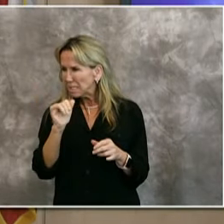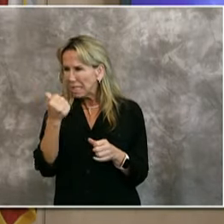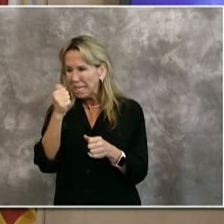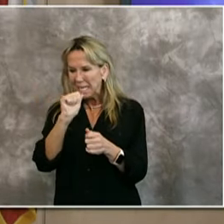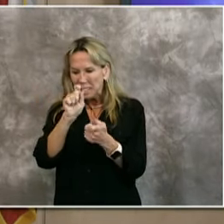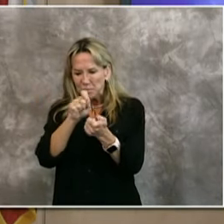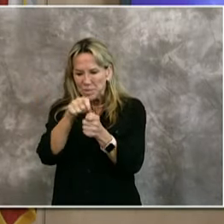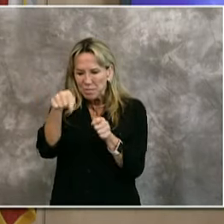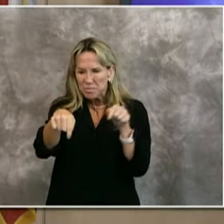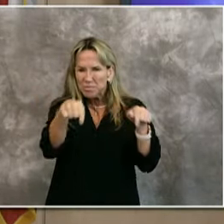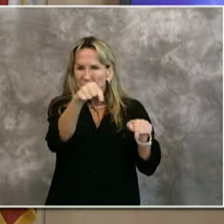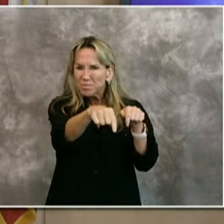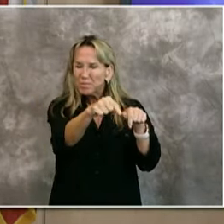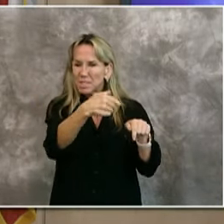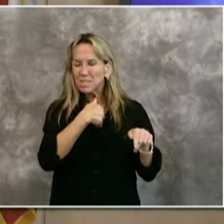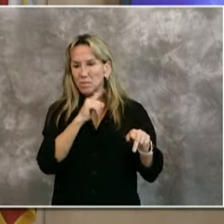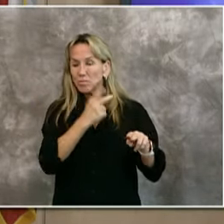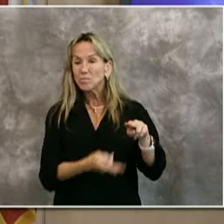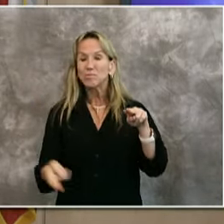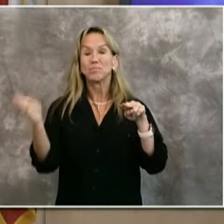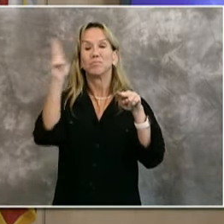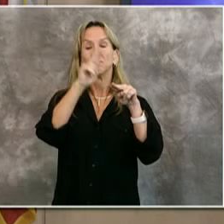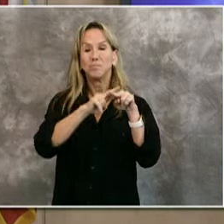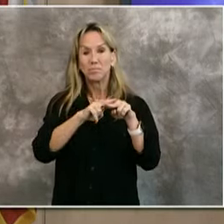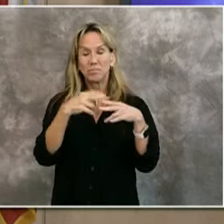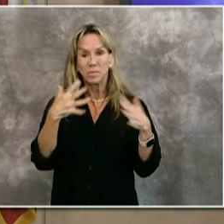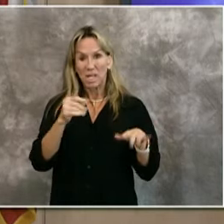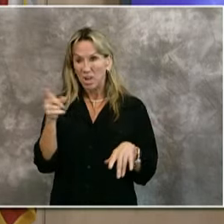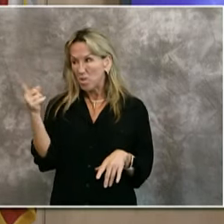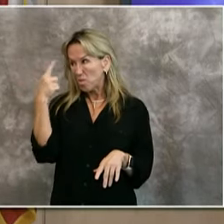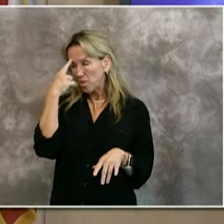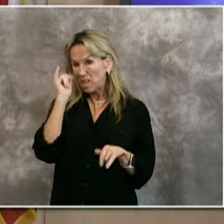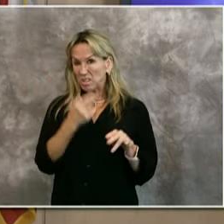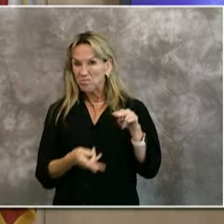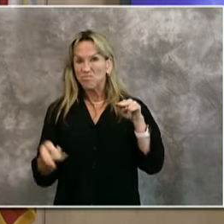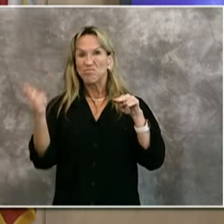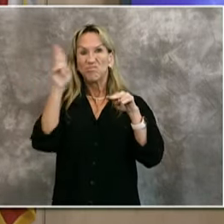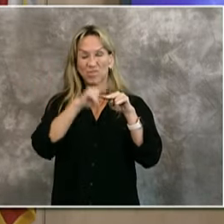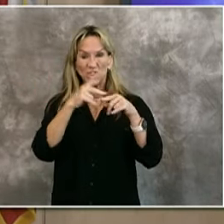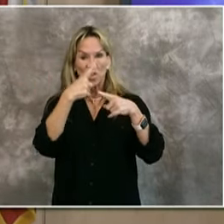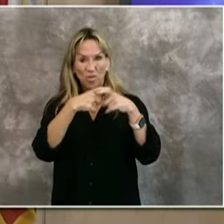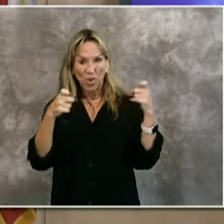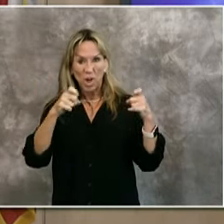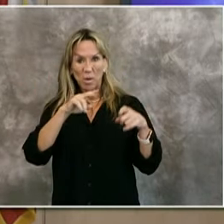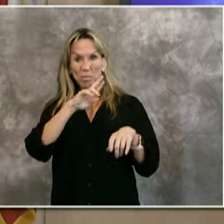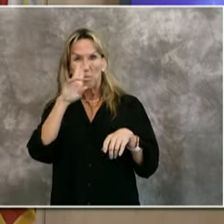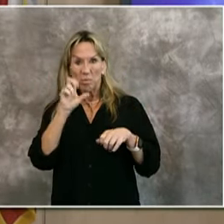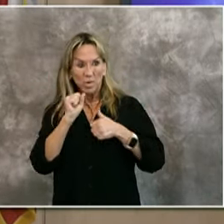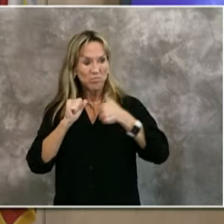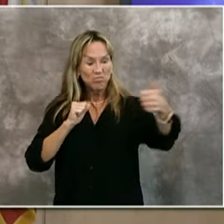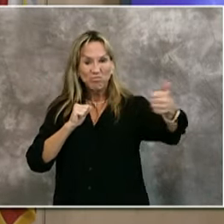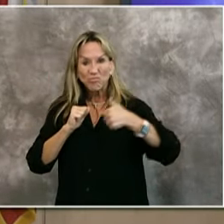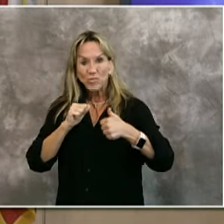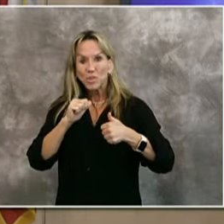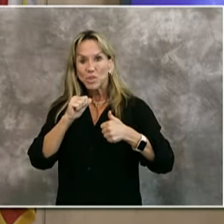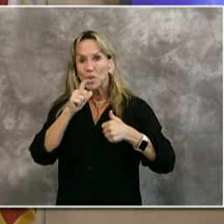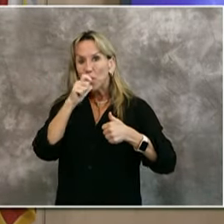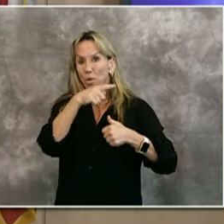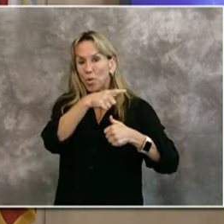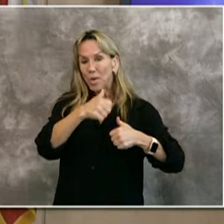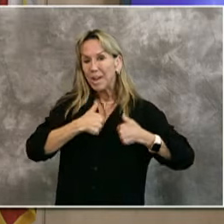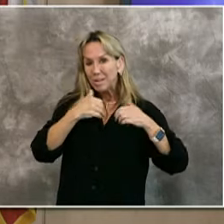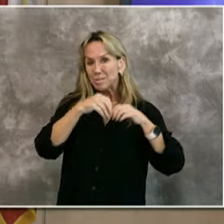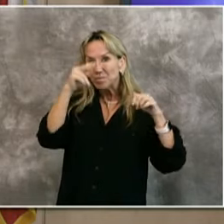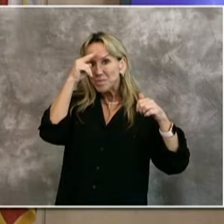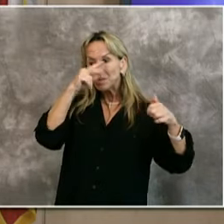areas? And do you think these higher numbers are related to U.S. workers that live in Tijuana and go back and forth to San Diego